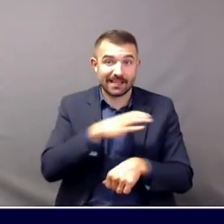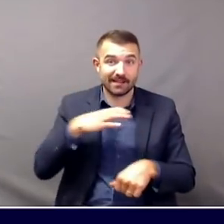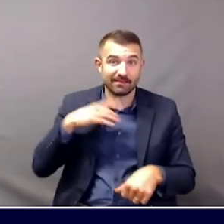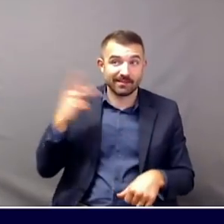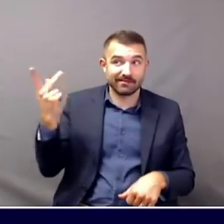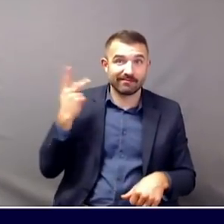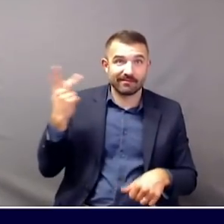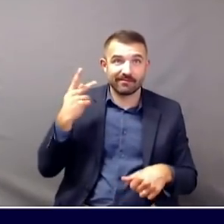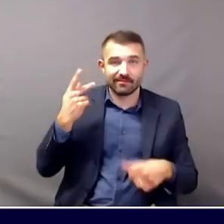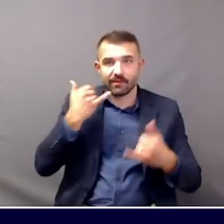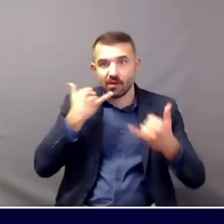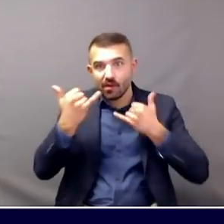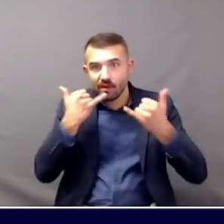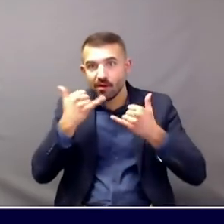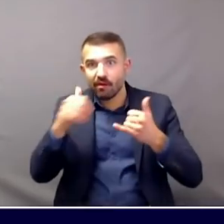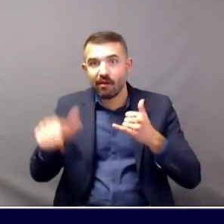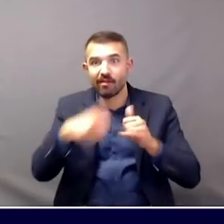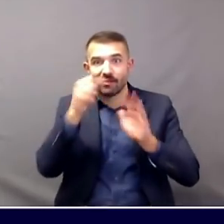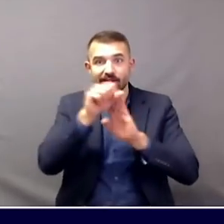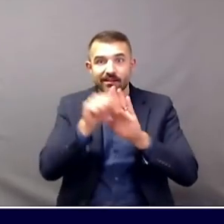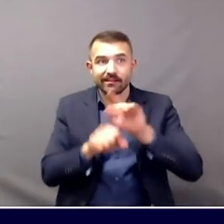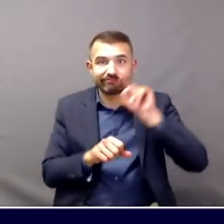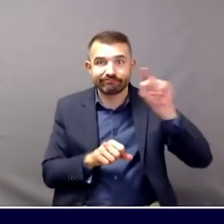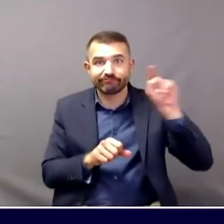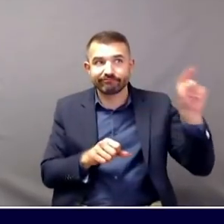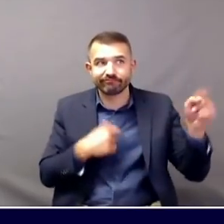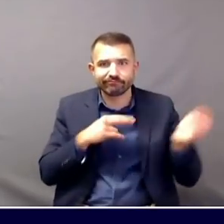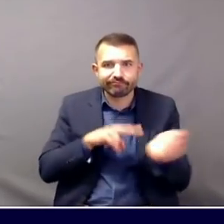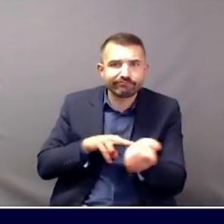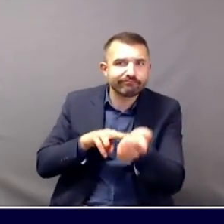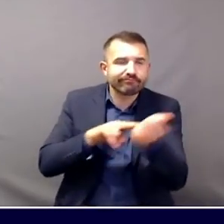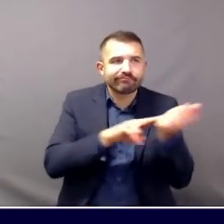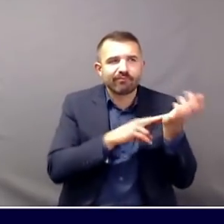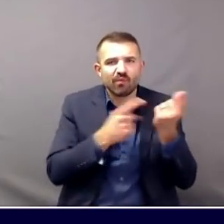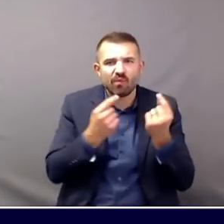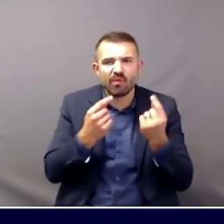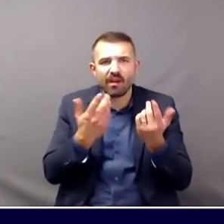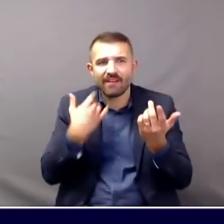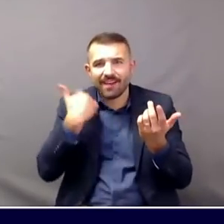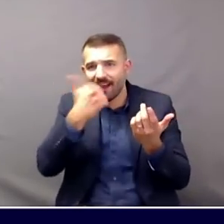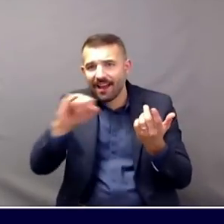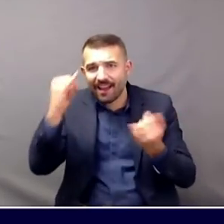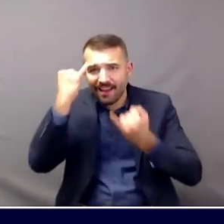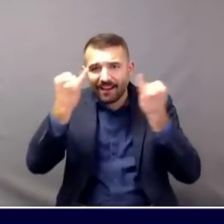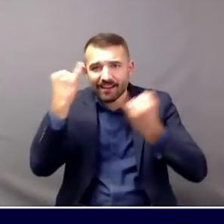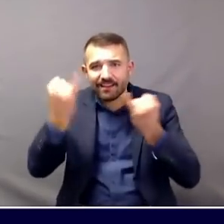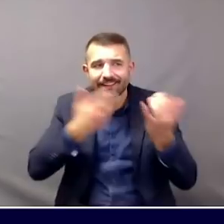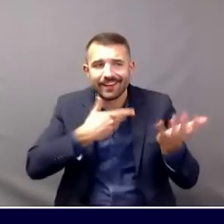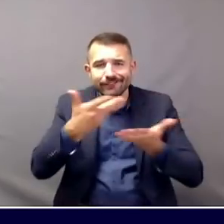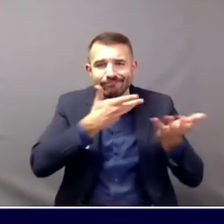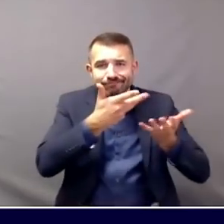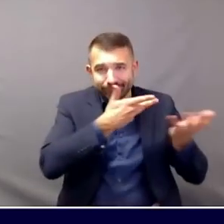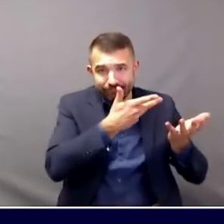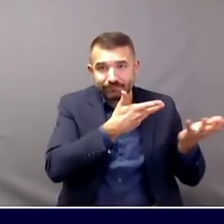counterparts across the country to see if there are new ideas out there. But with respect, I think what's sort of happened is that one